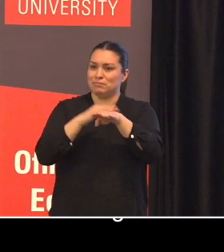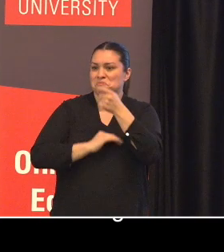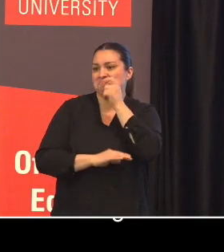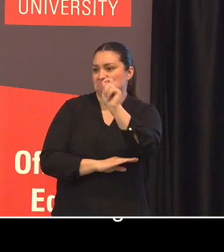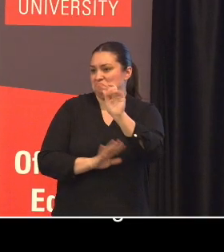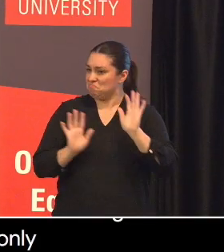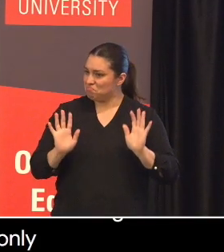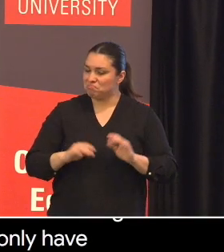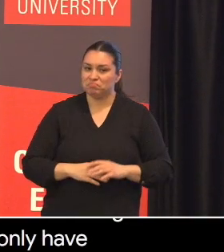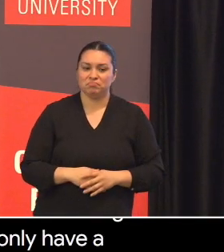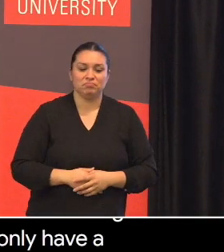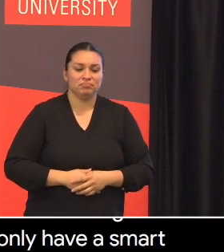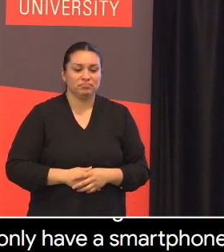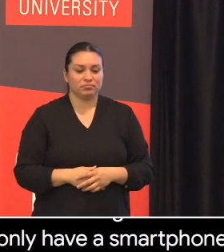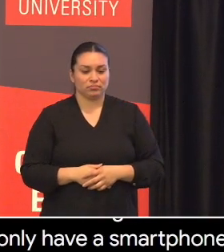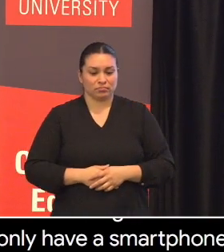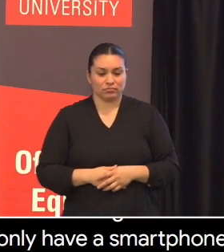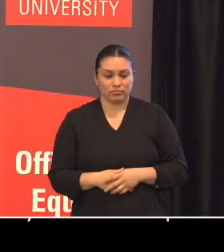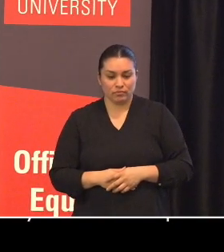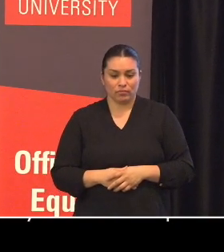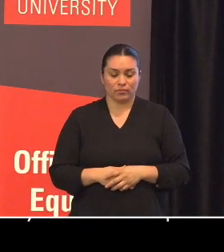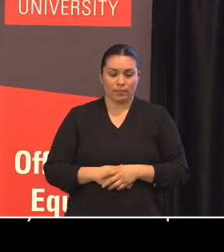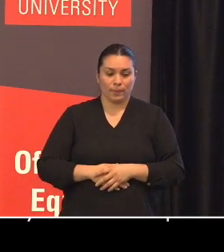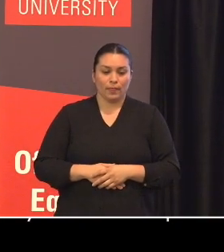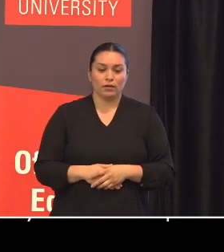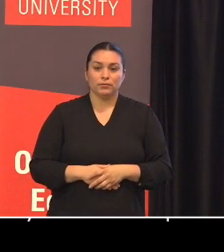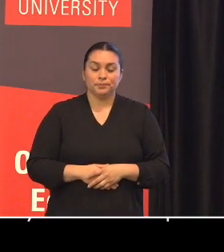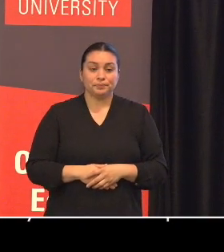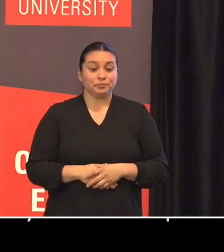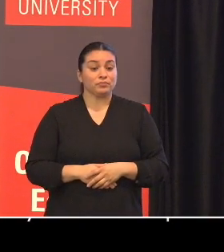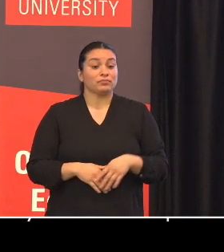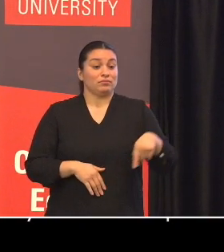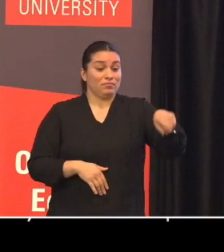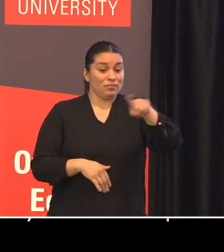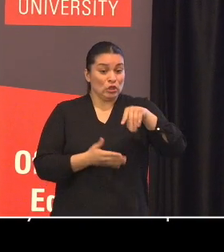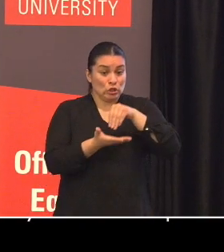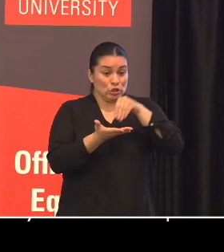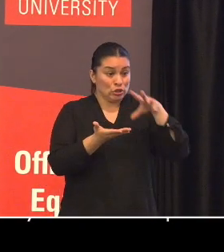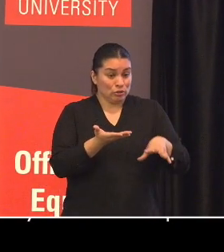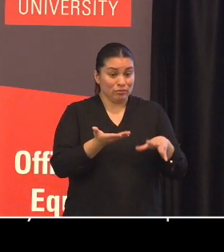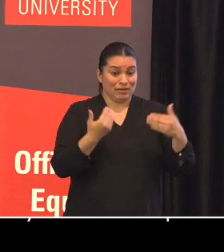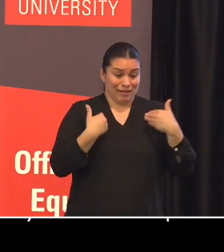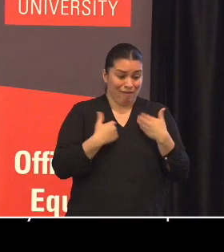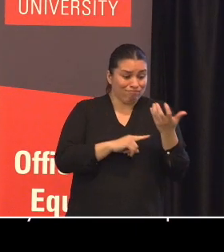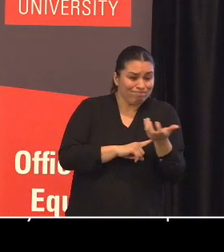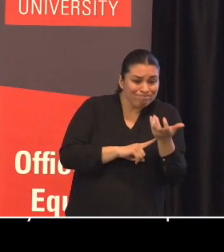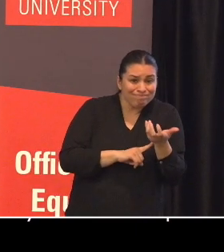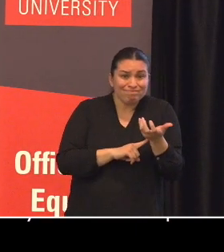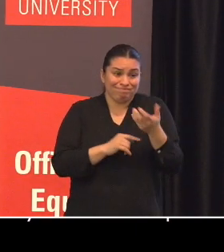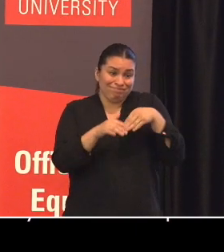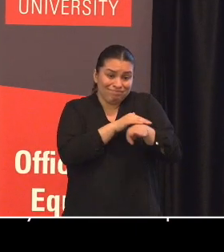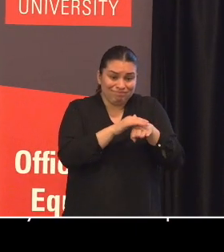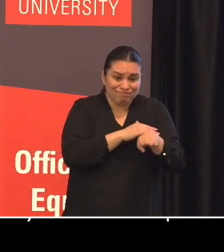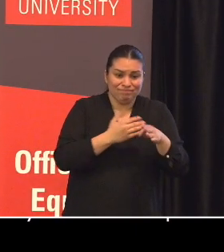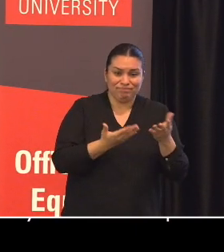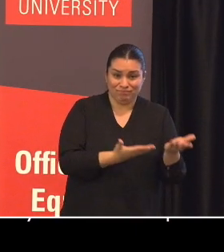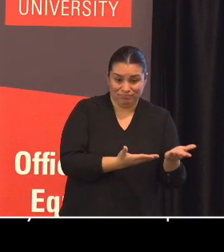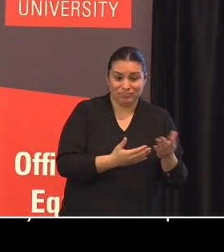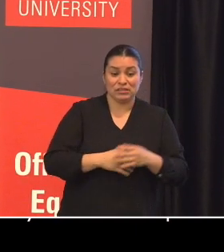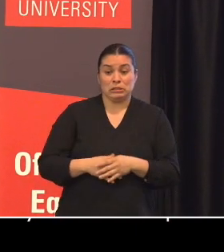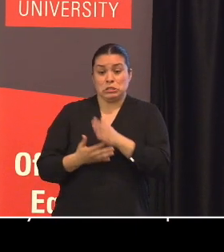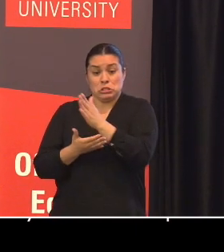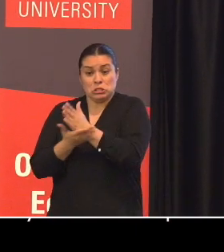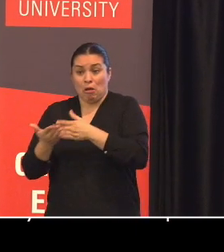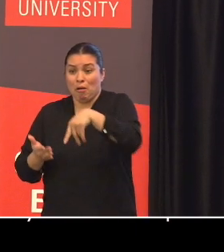who only have a smartphone for access. I have students who do not have a laptop, they have a smartphone, and